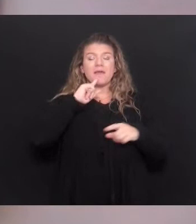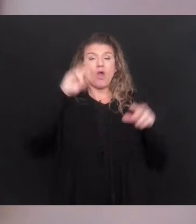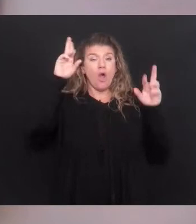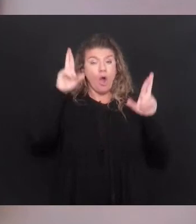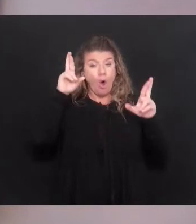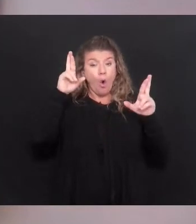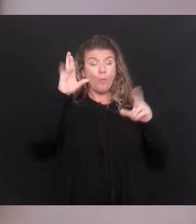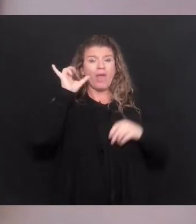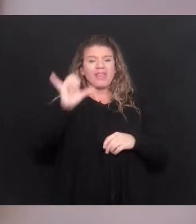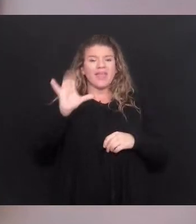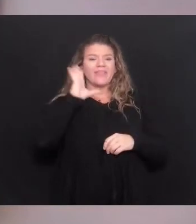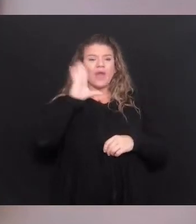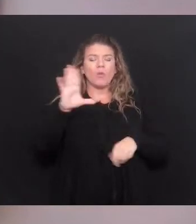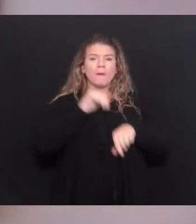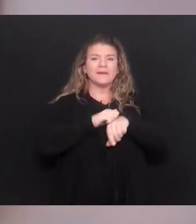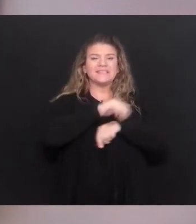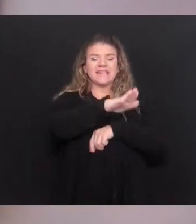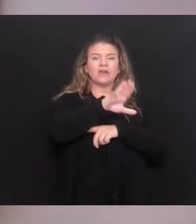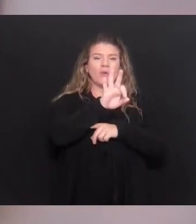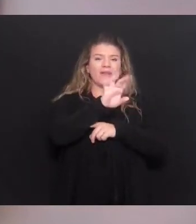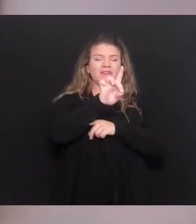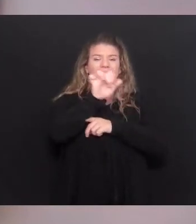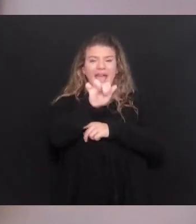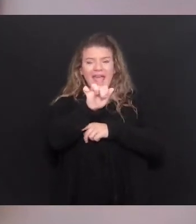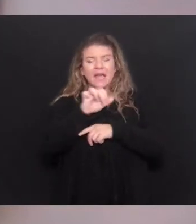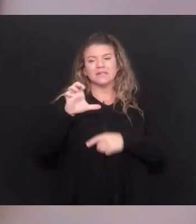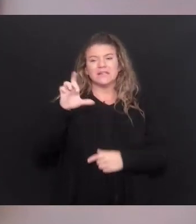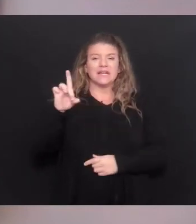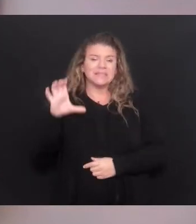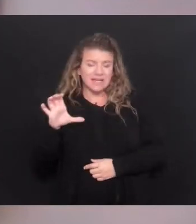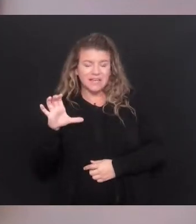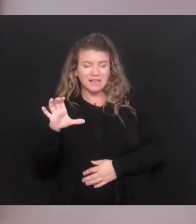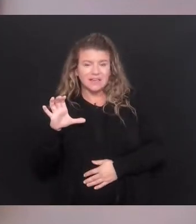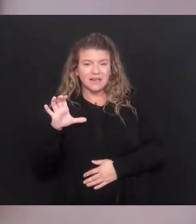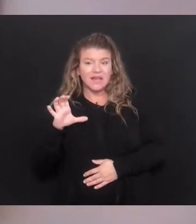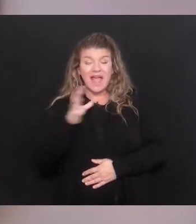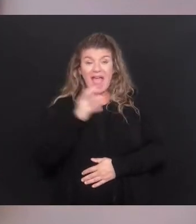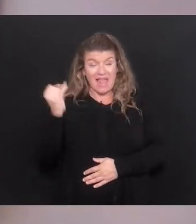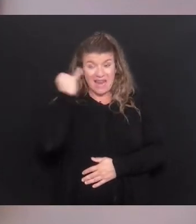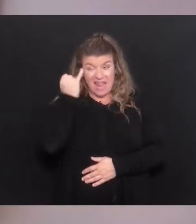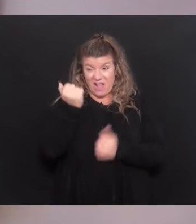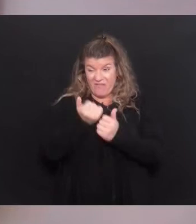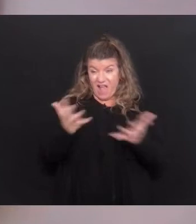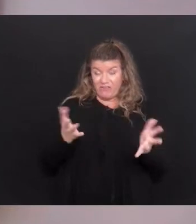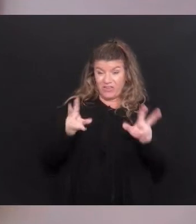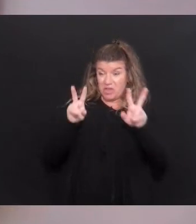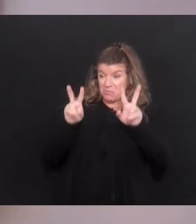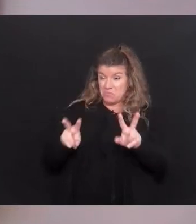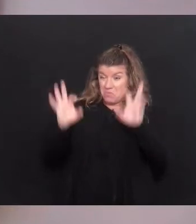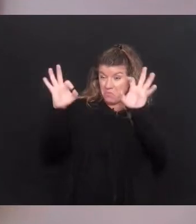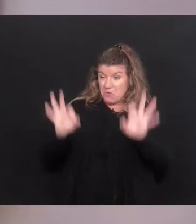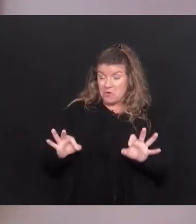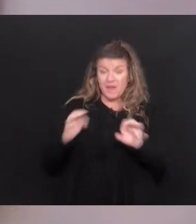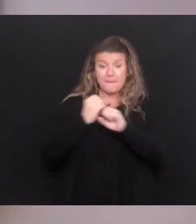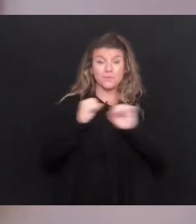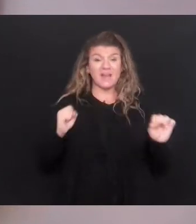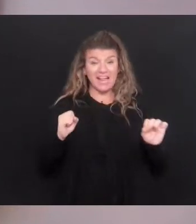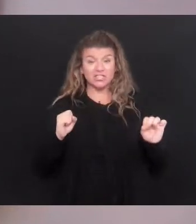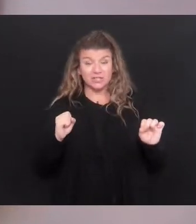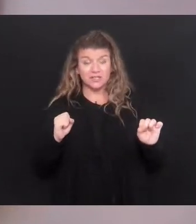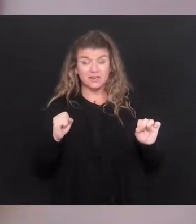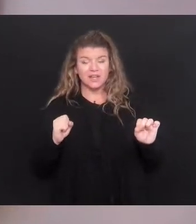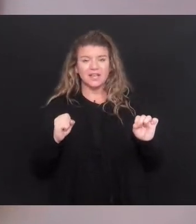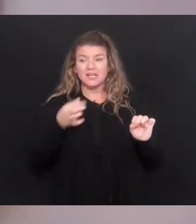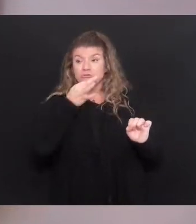will get submitted to the FDA and then the CDC. And if everything went perfectly, the projection is perhaps as